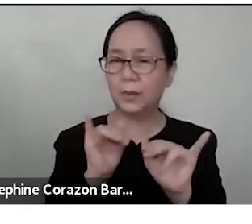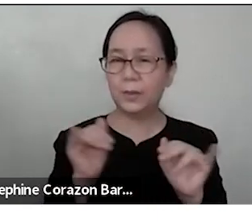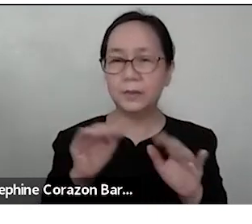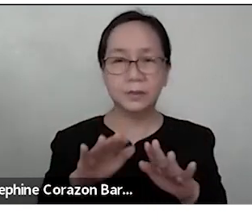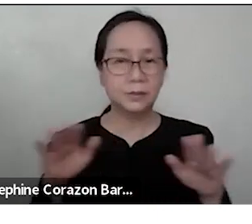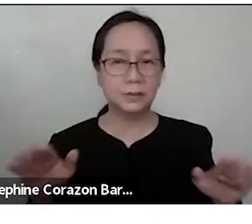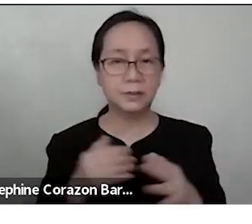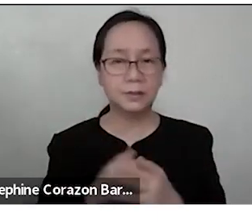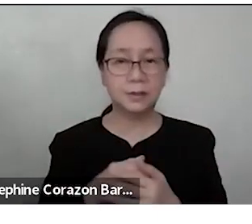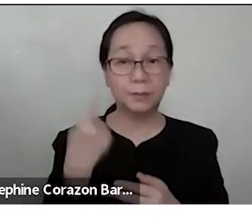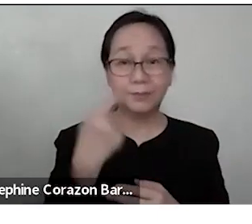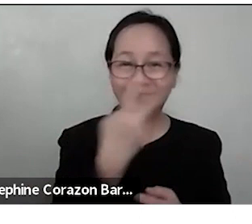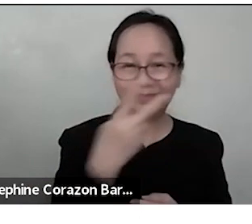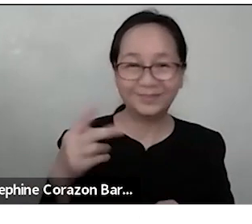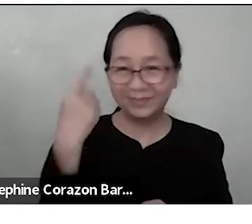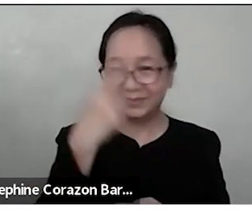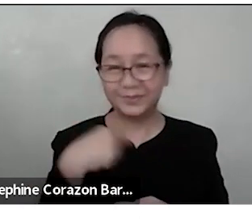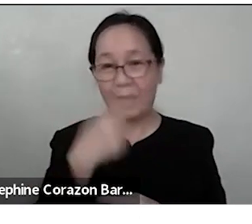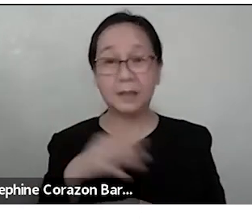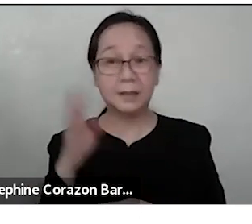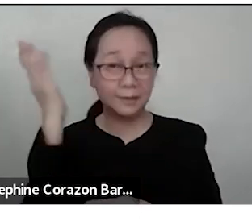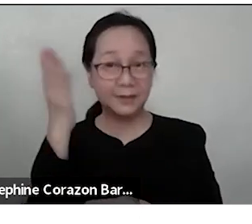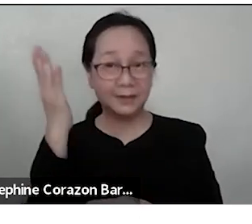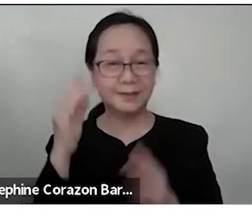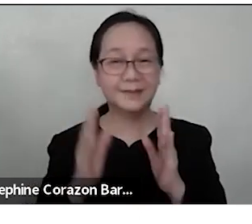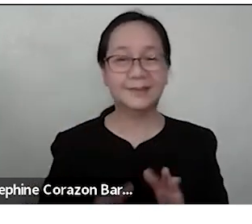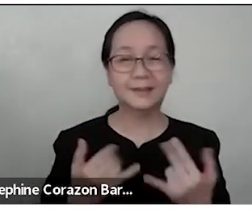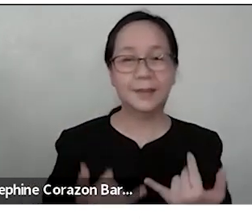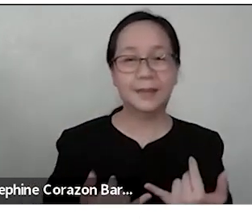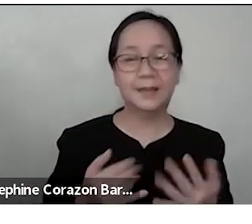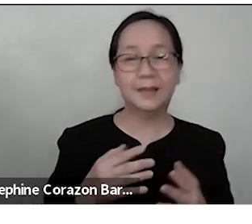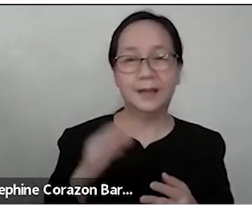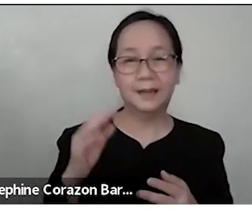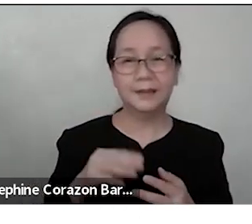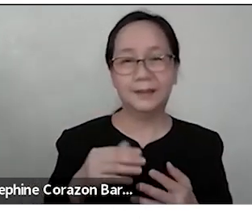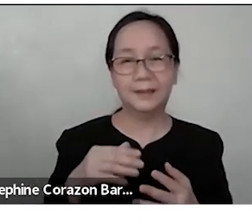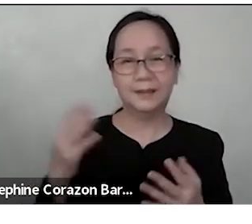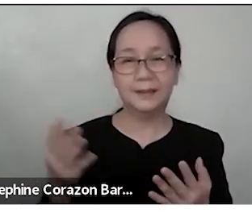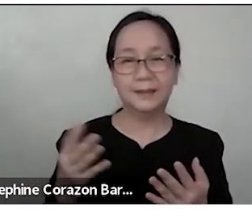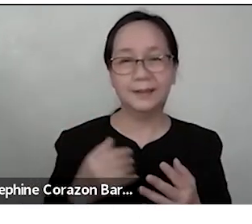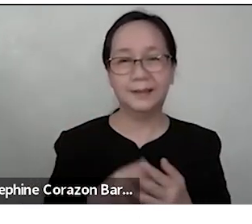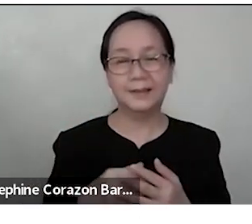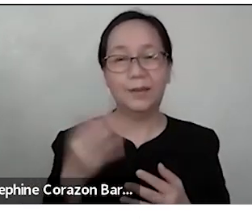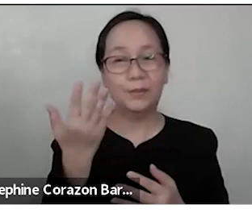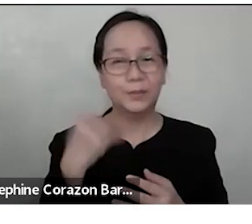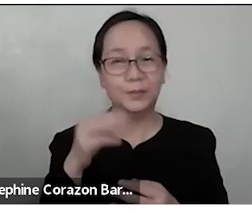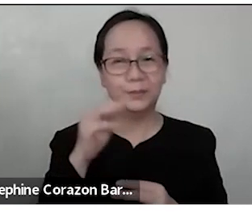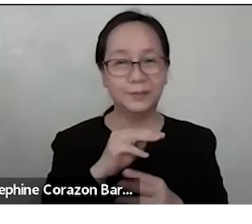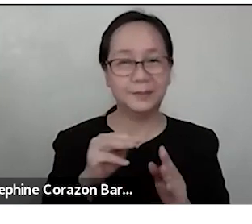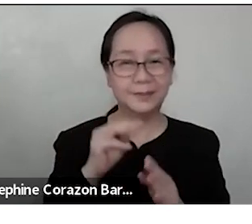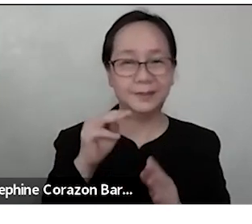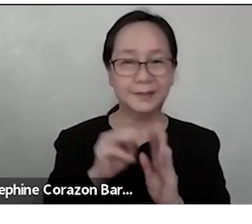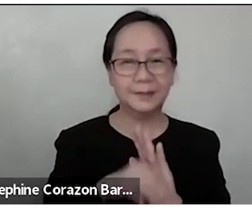You can see the faces of our speakers there this morning, just a few minutes ago, Amian and